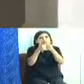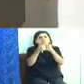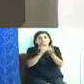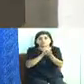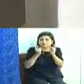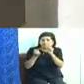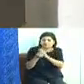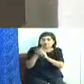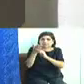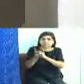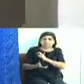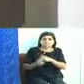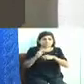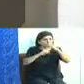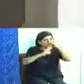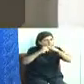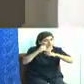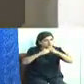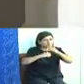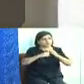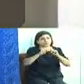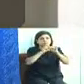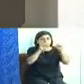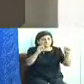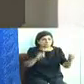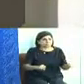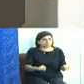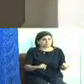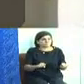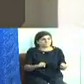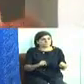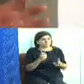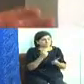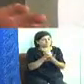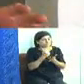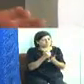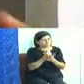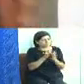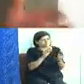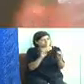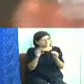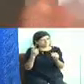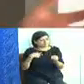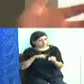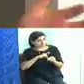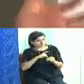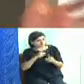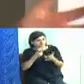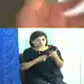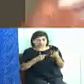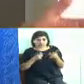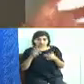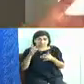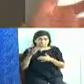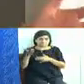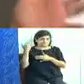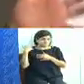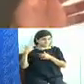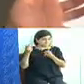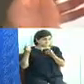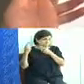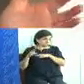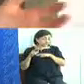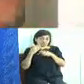change existing structures and systems to help move us from what has been, which has been good,